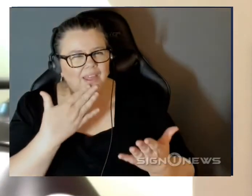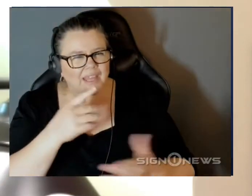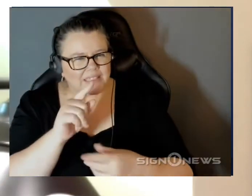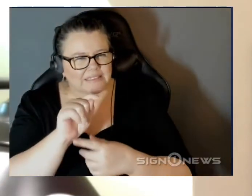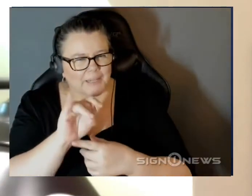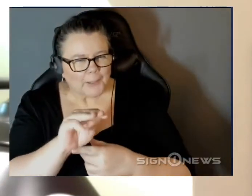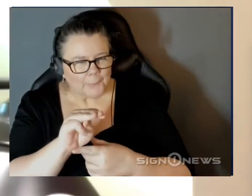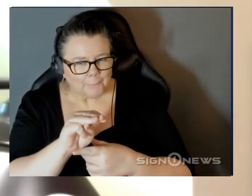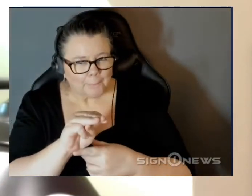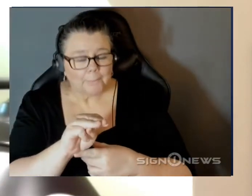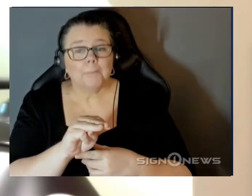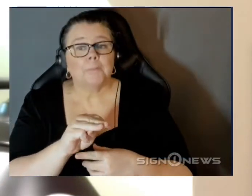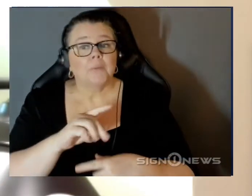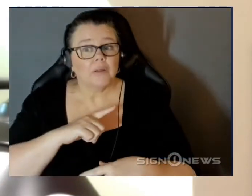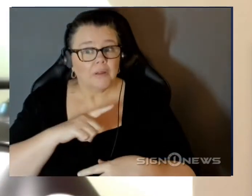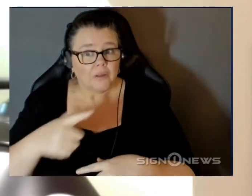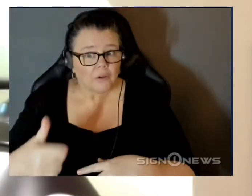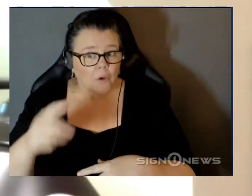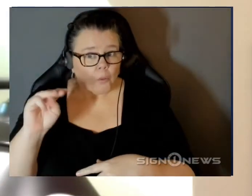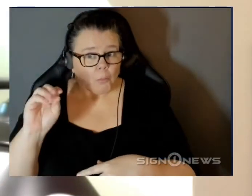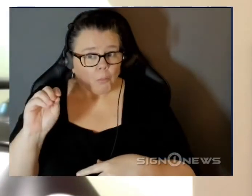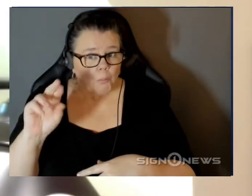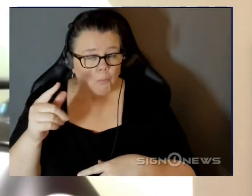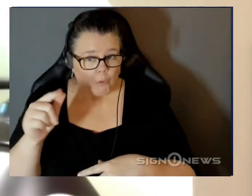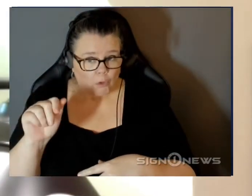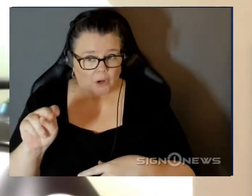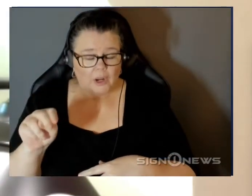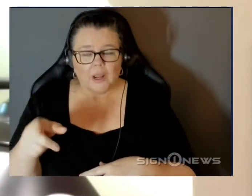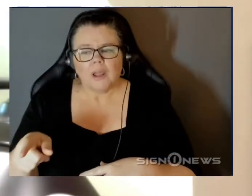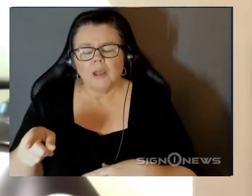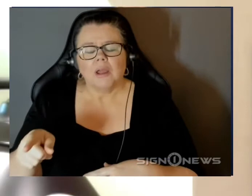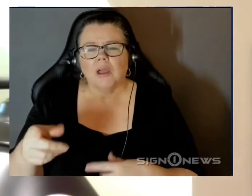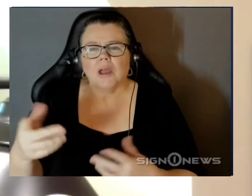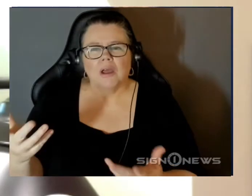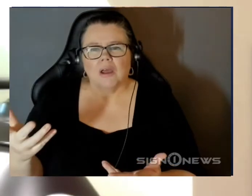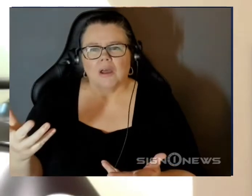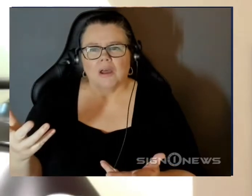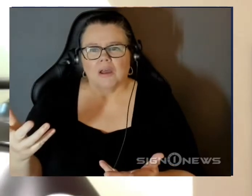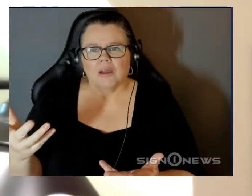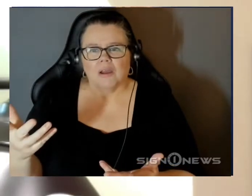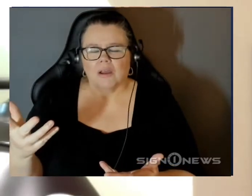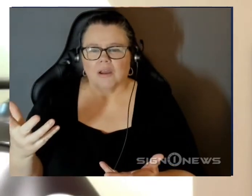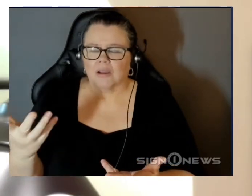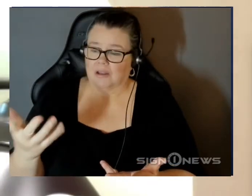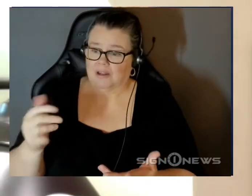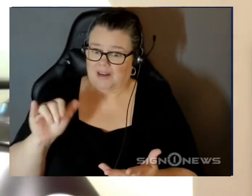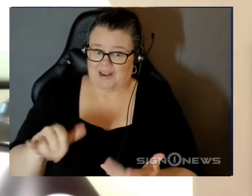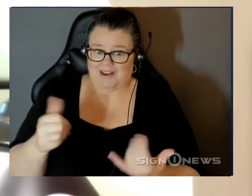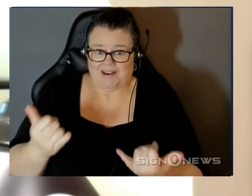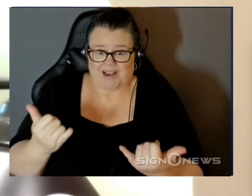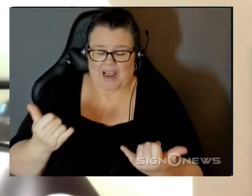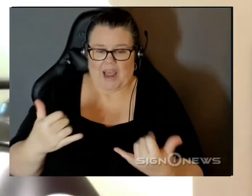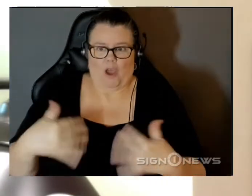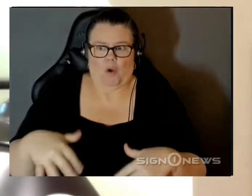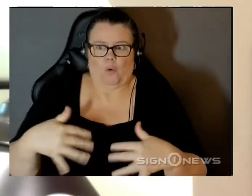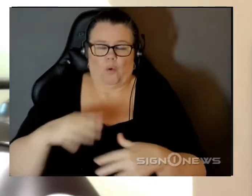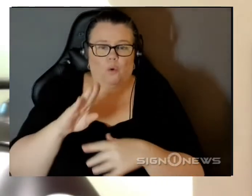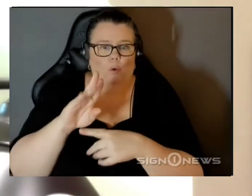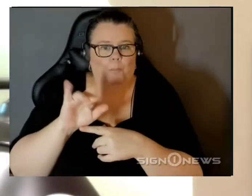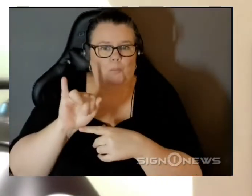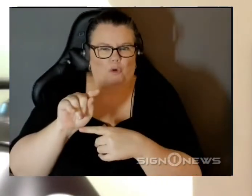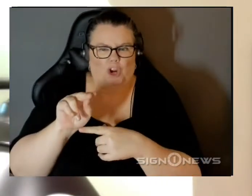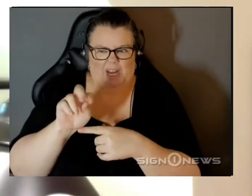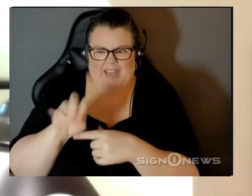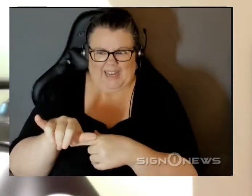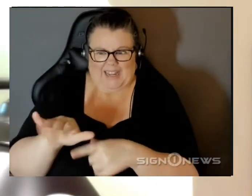Morgan, what can we learn from the Britney experience here? Is there any connection to our